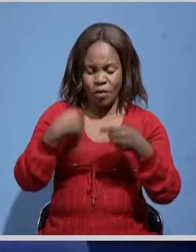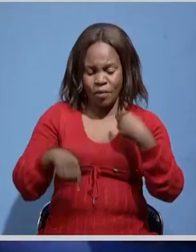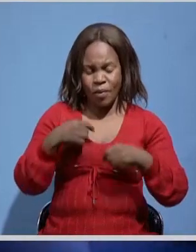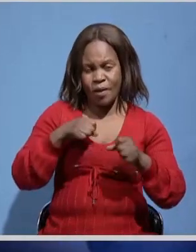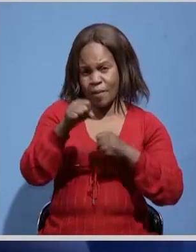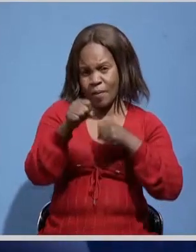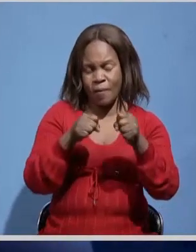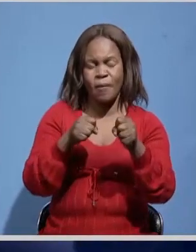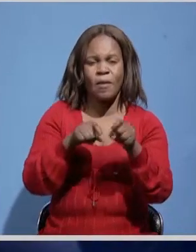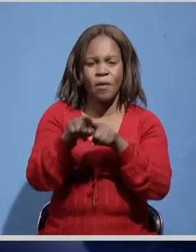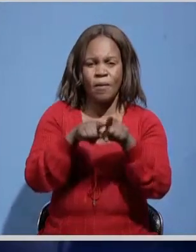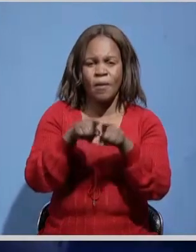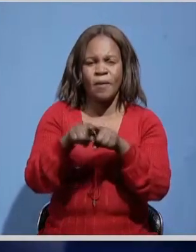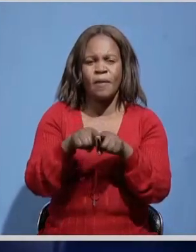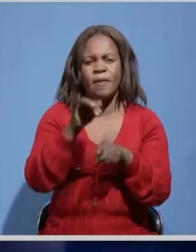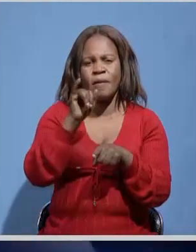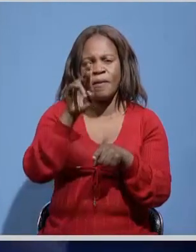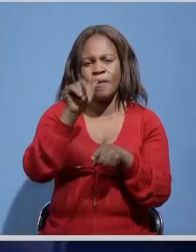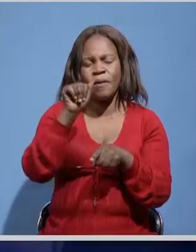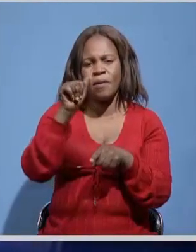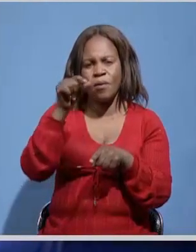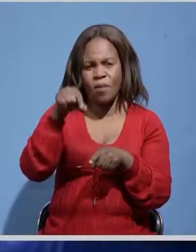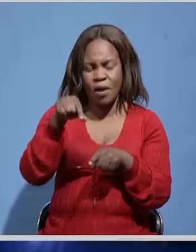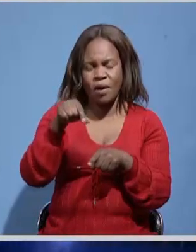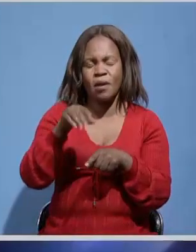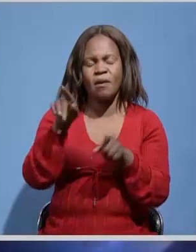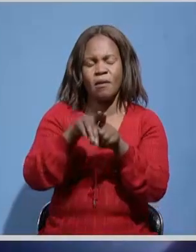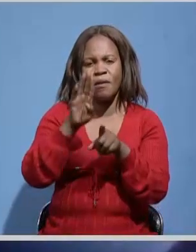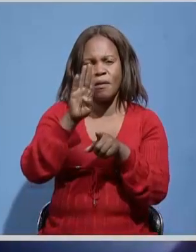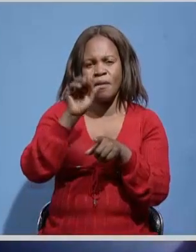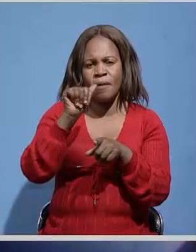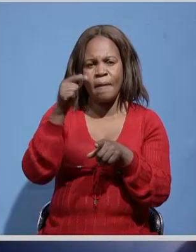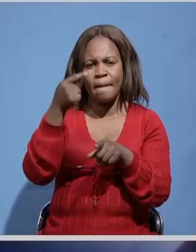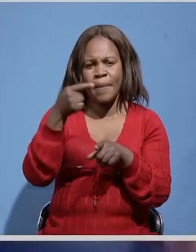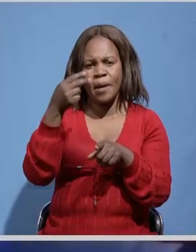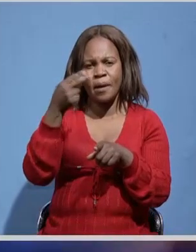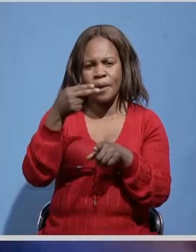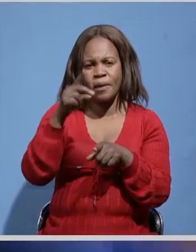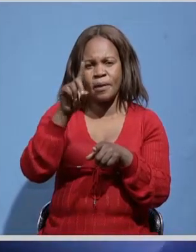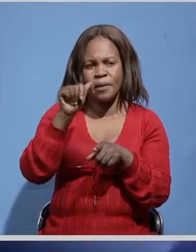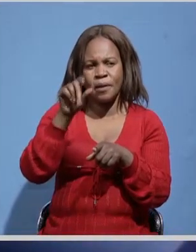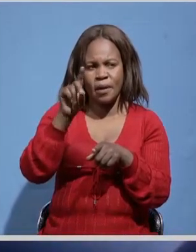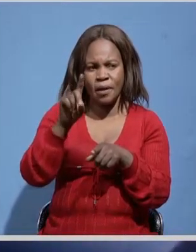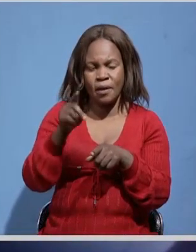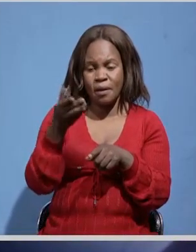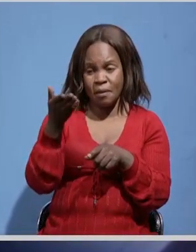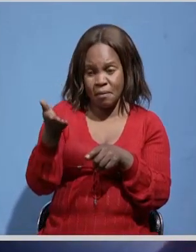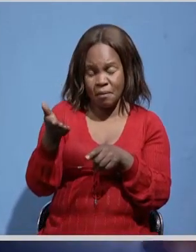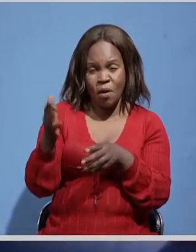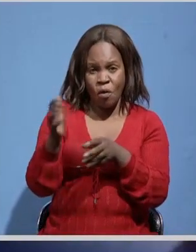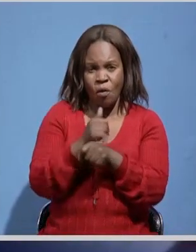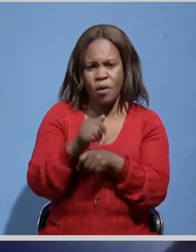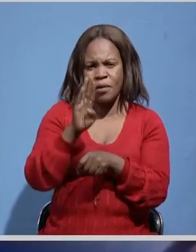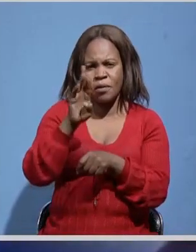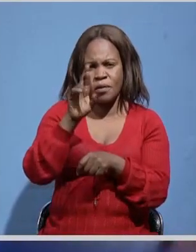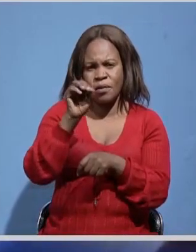in Baghdad, Iraq, among other accomplishments. Musankabala, a flyweight, won a bronze medal